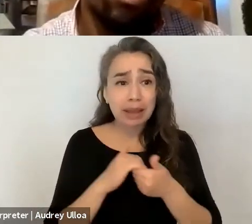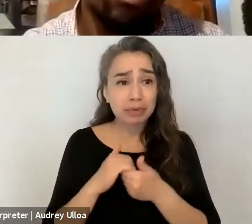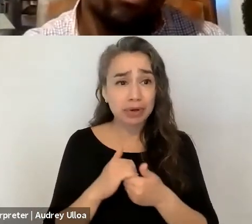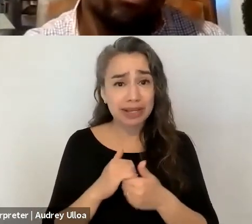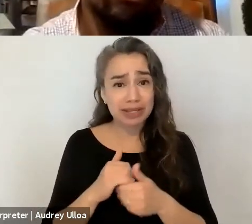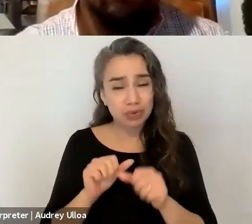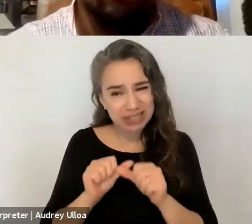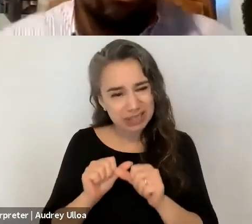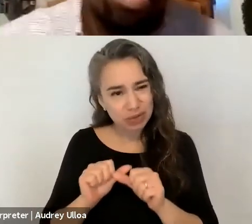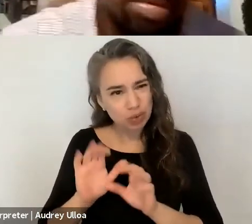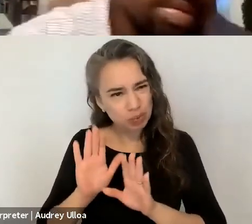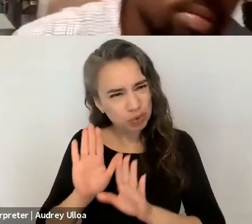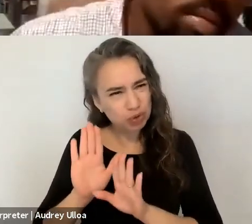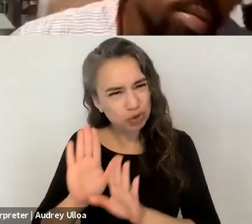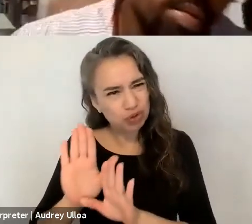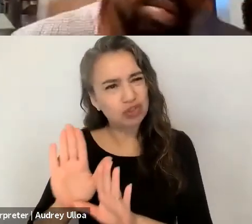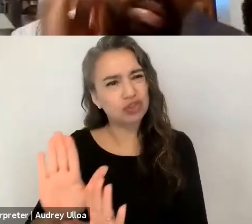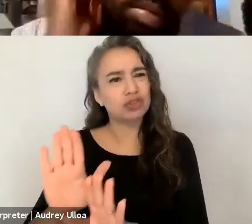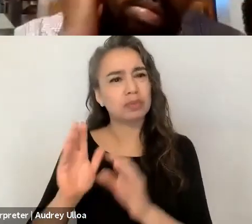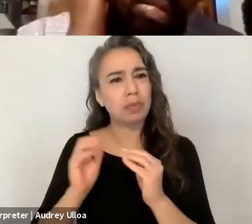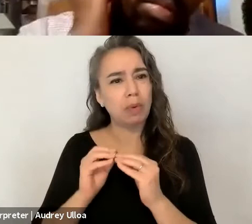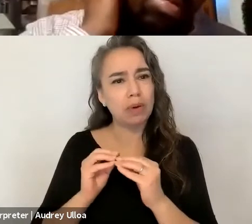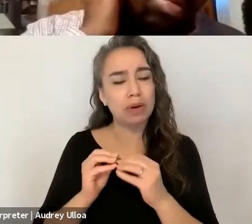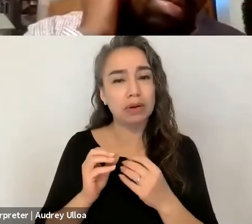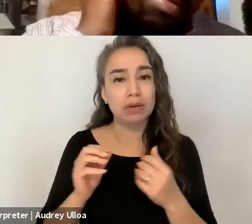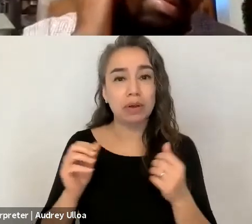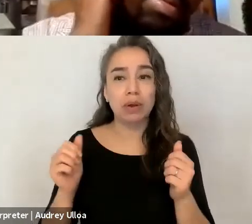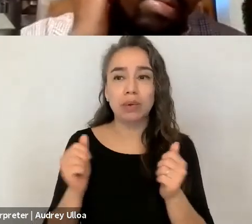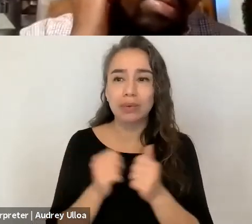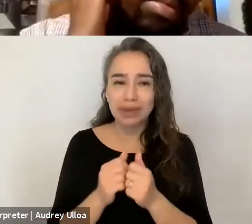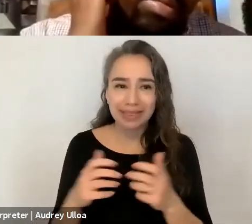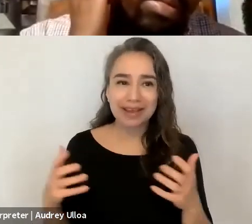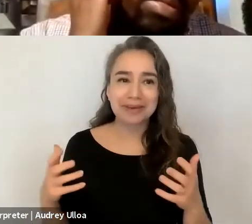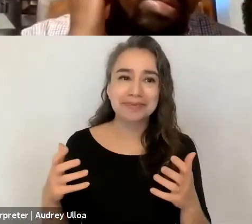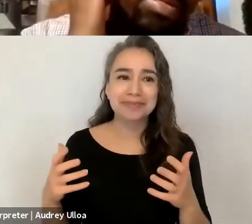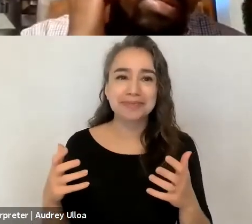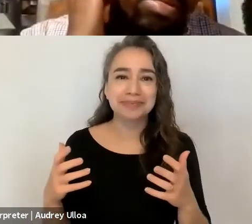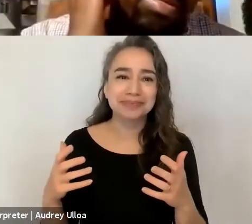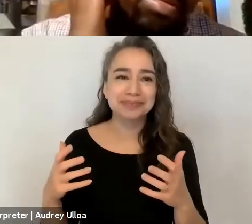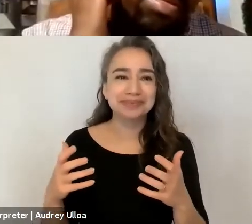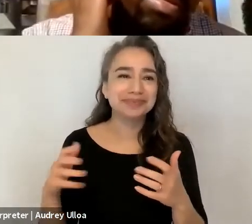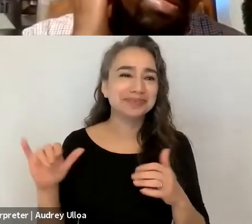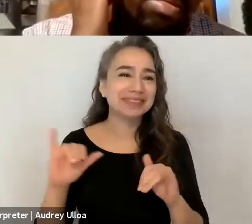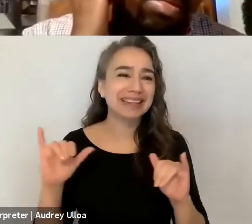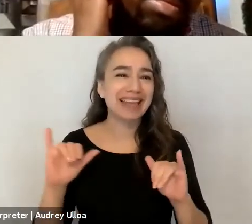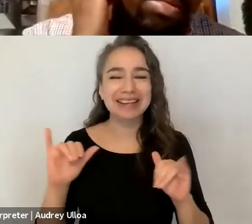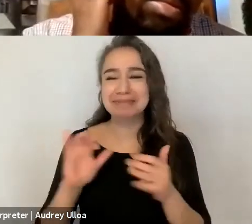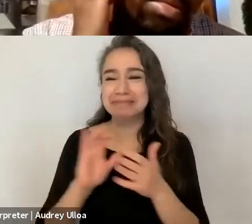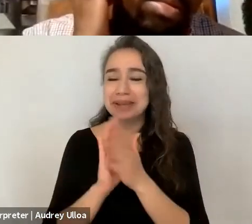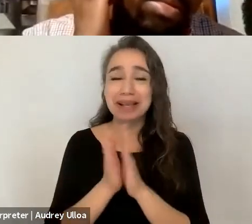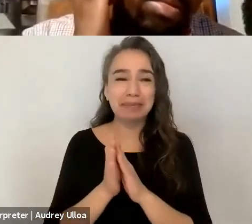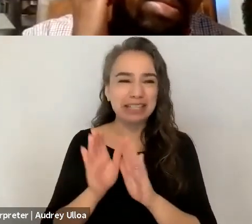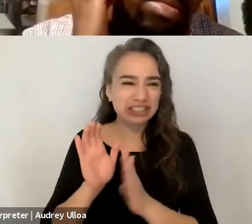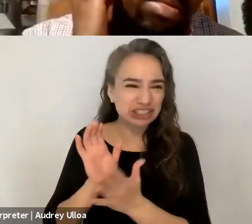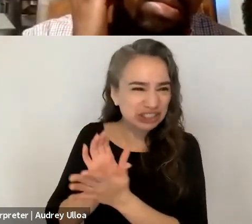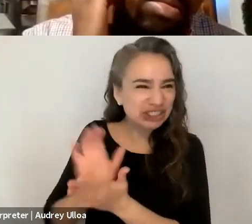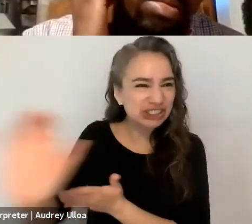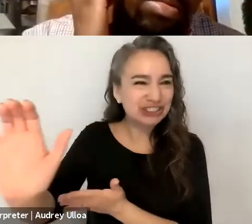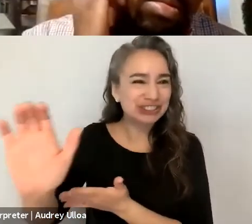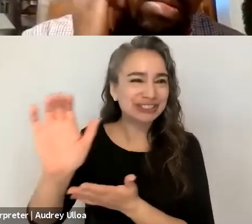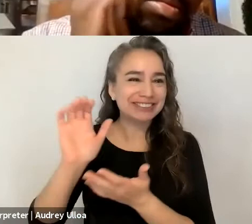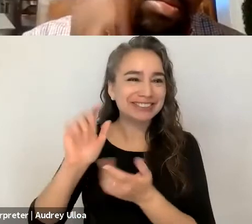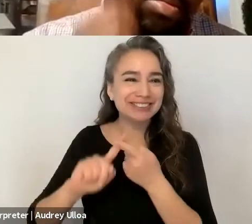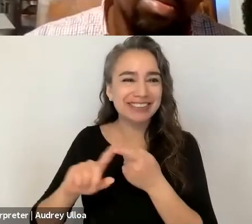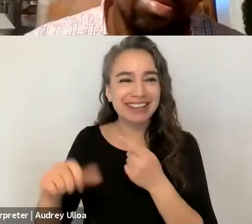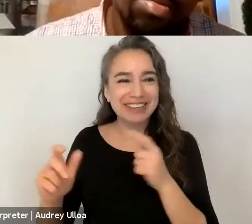pushing the needle without going in like a bulldozer, I guess. Oh, that's